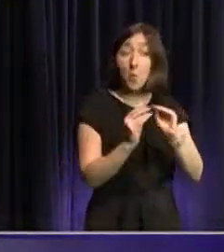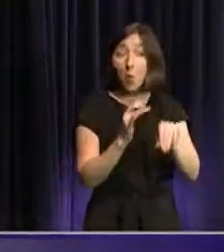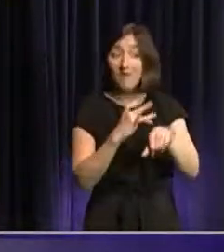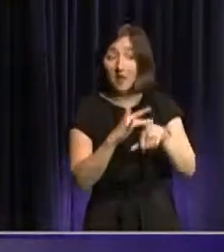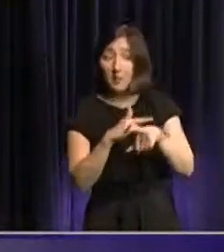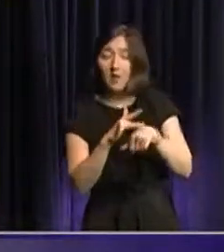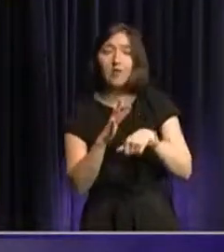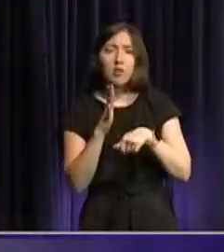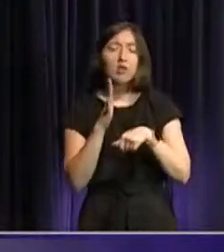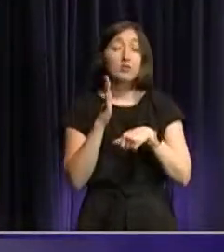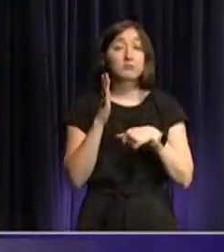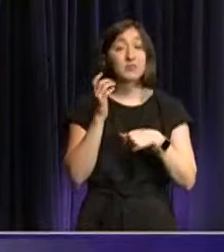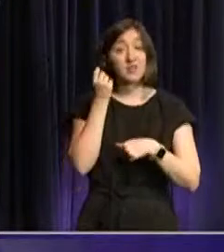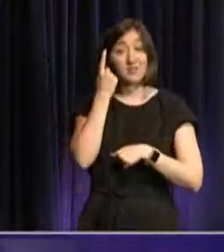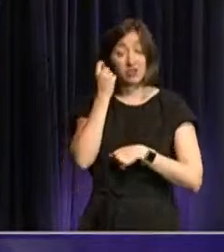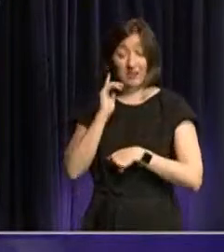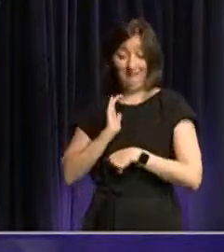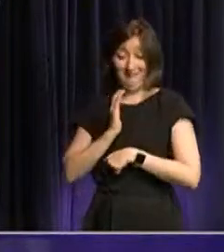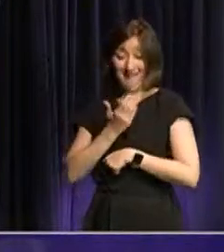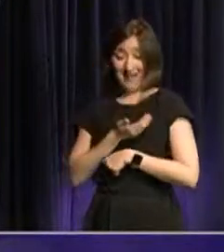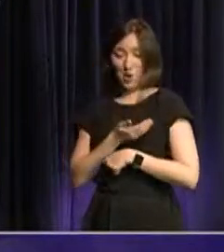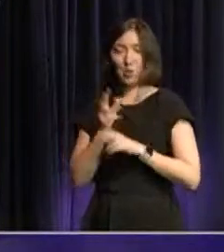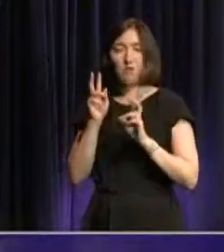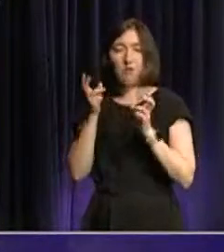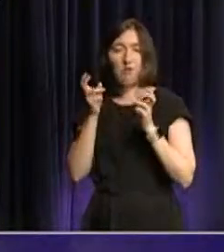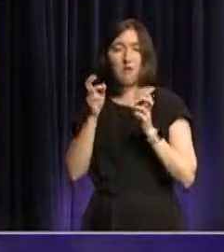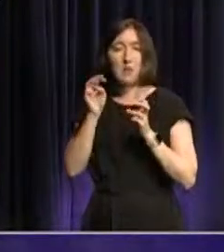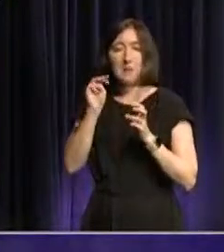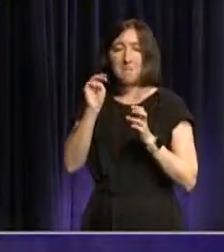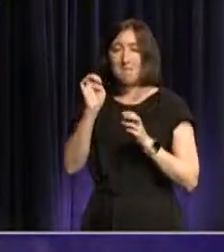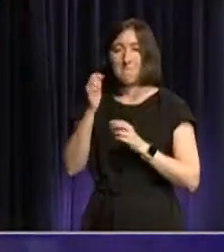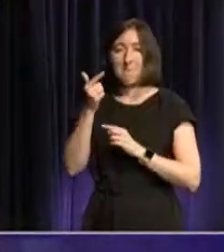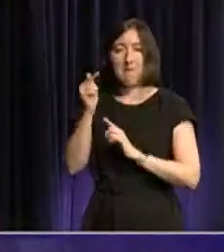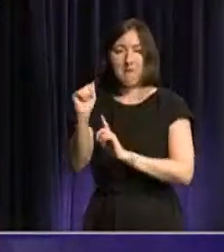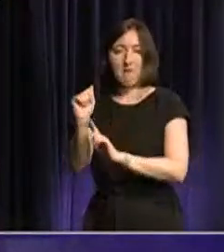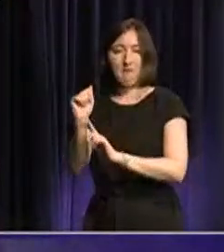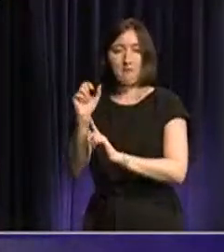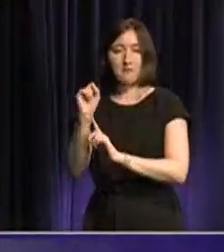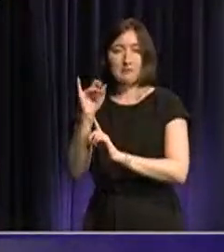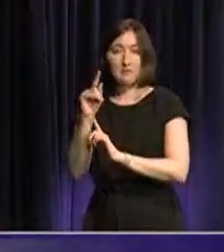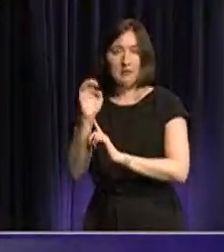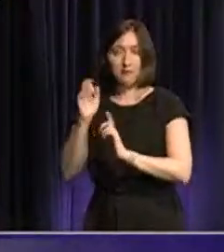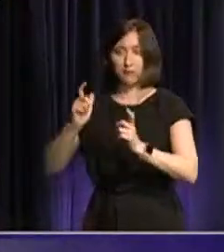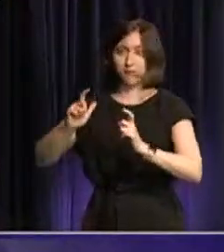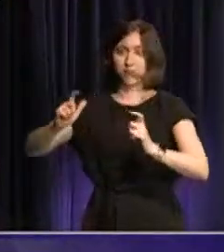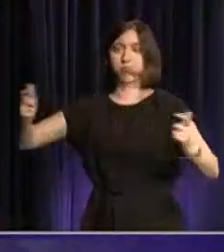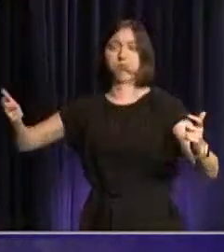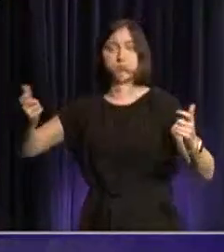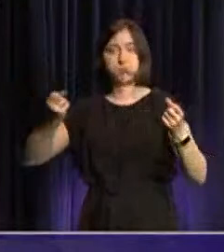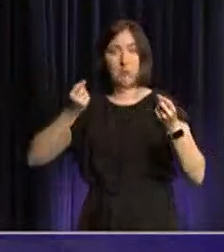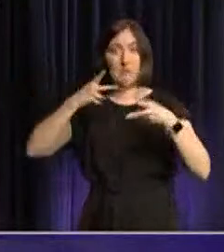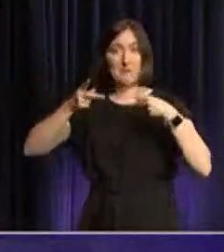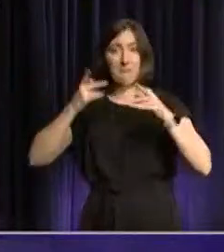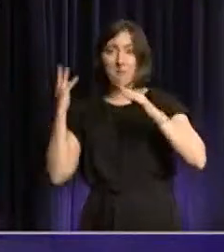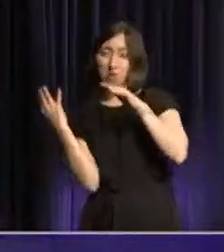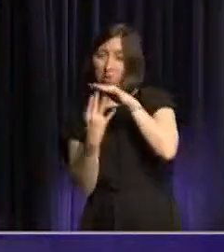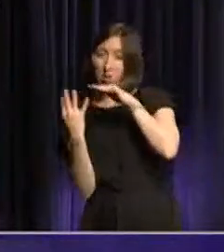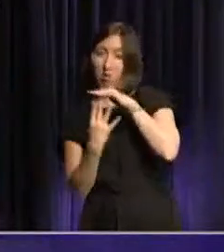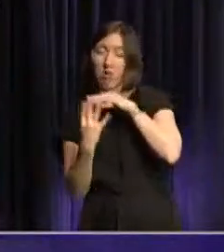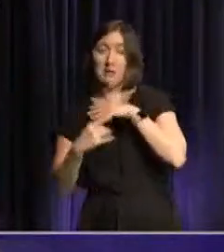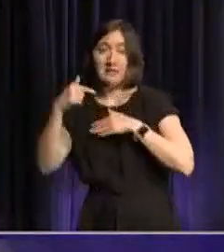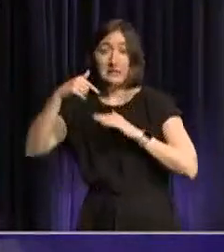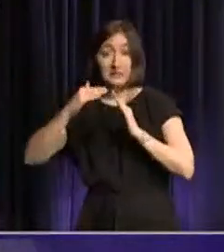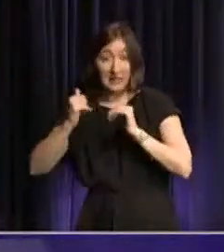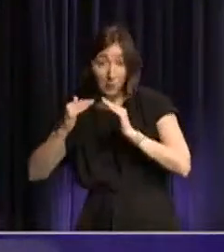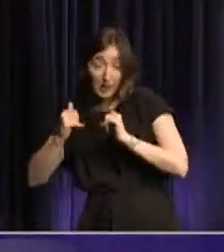With our mega site at the Bexar County Hospital that we're doing at Wonderland in downtown, we will continue to